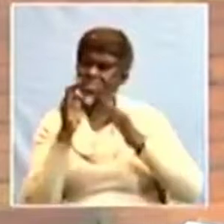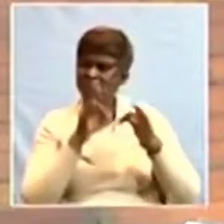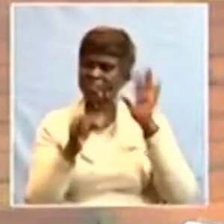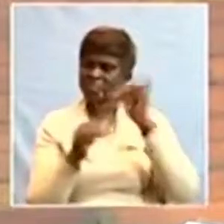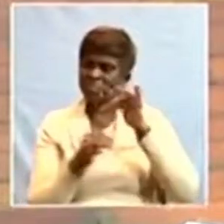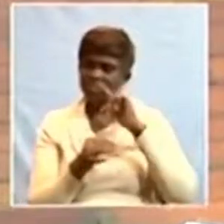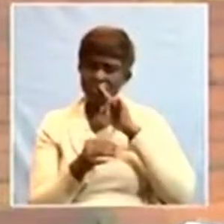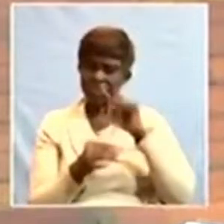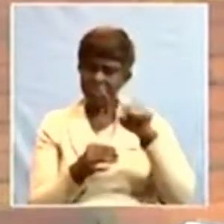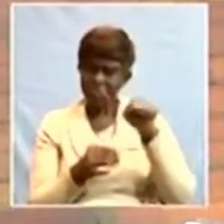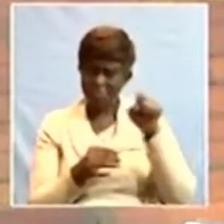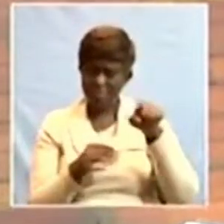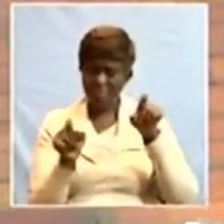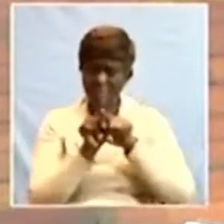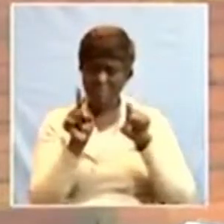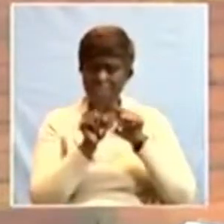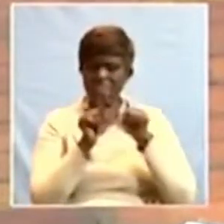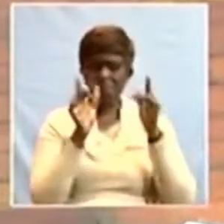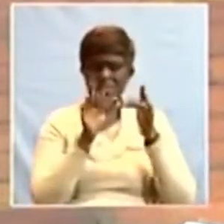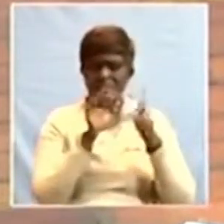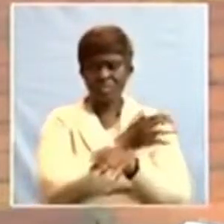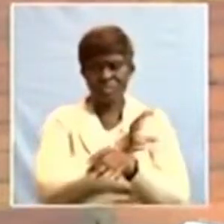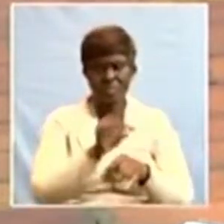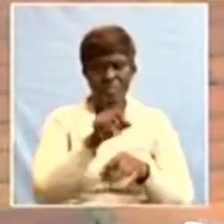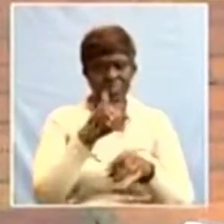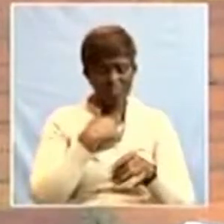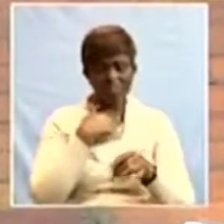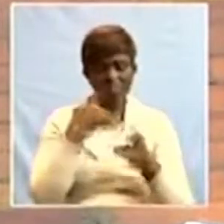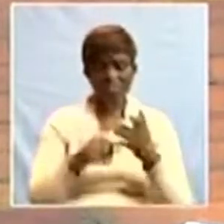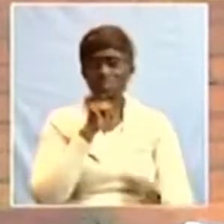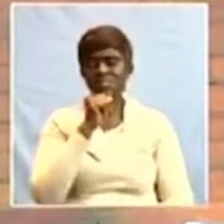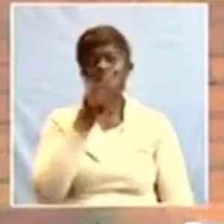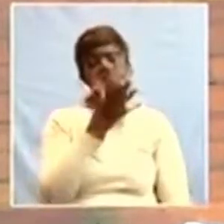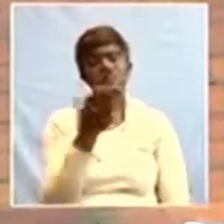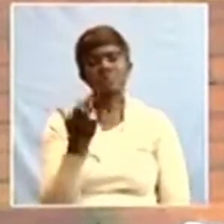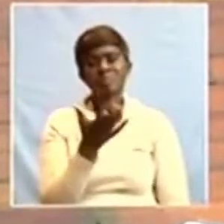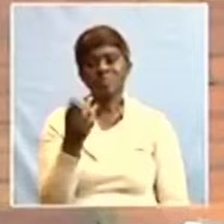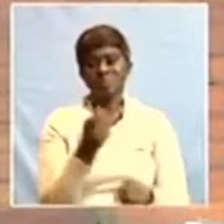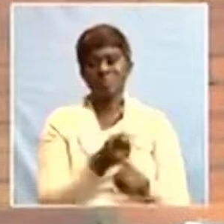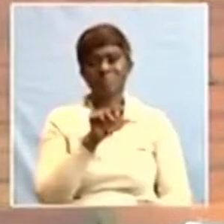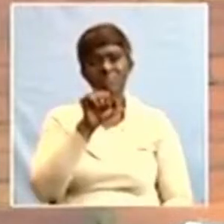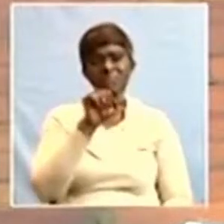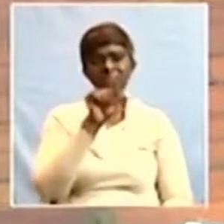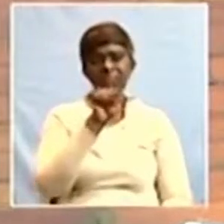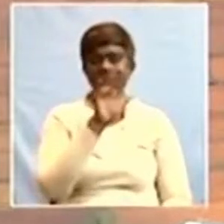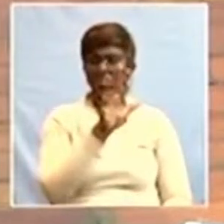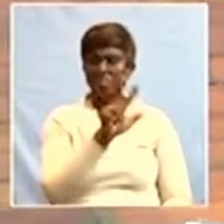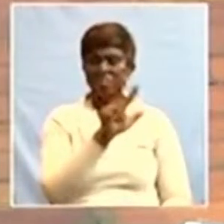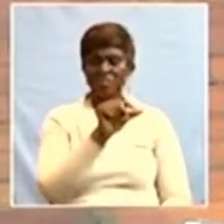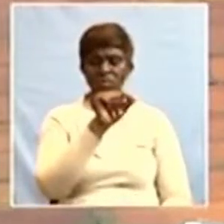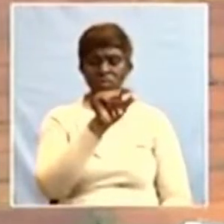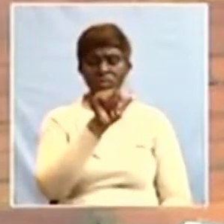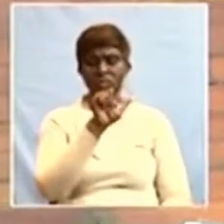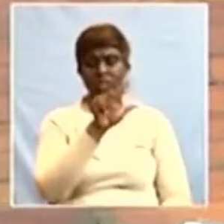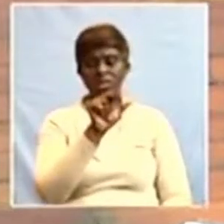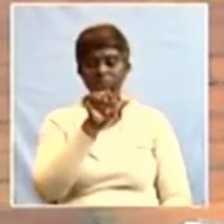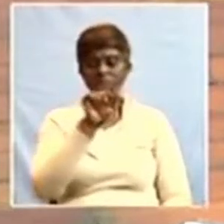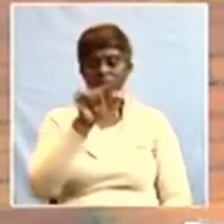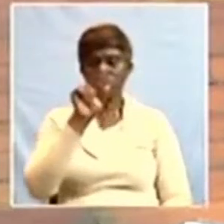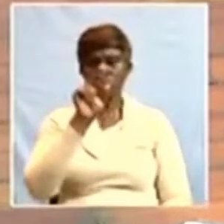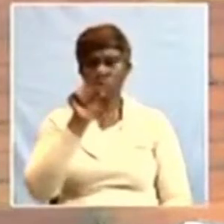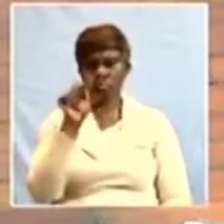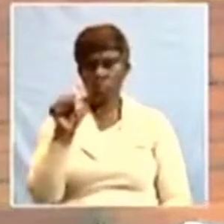that this electronic system hasn't been there from 2023, 2022,